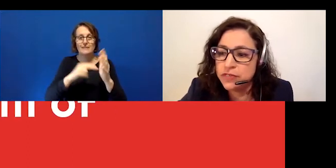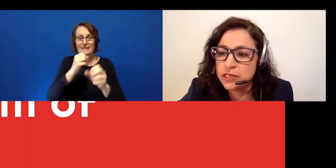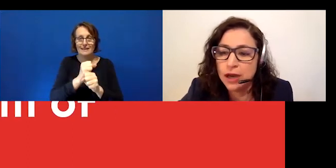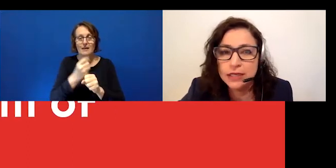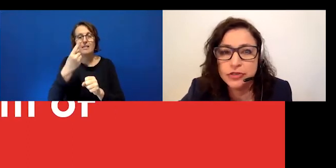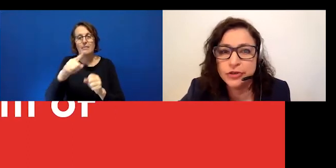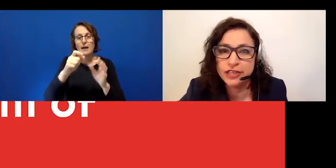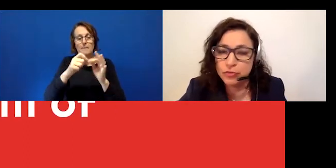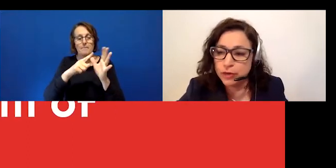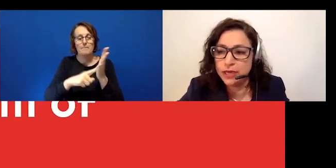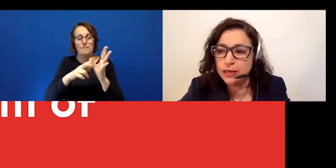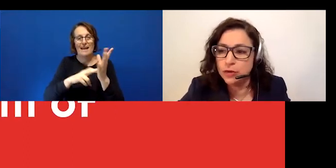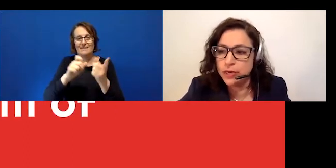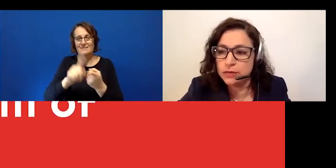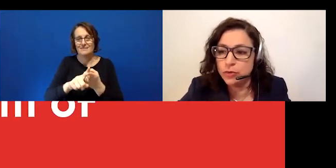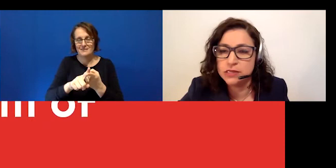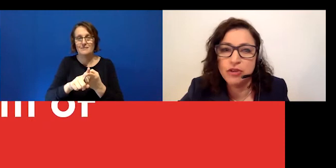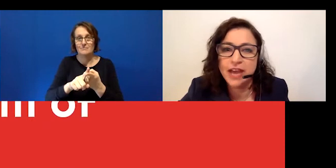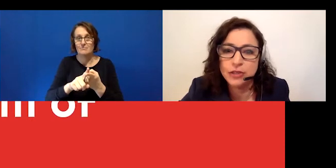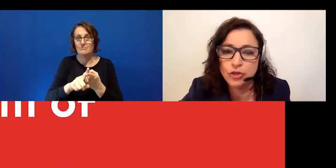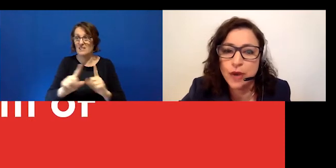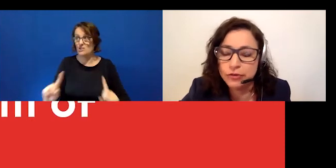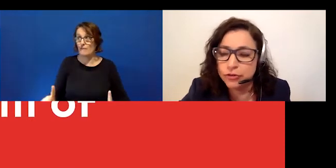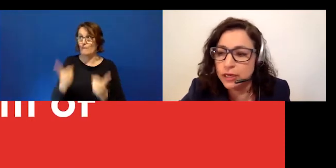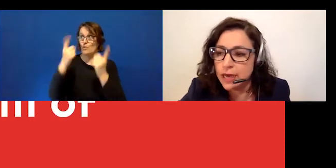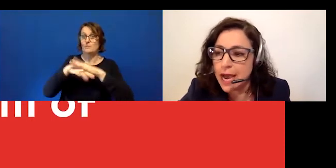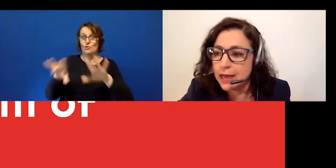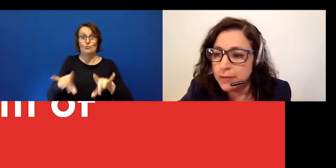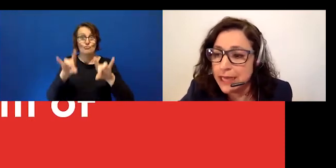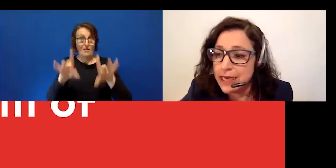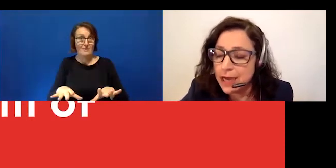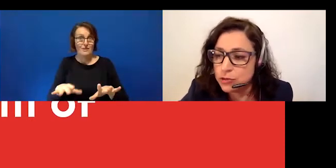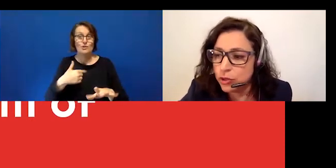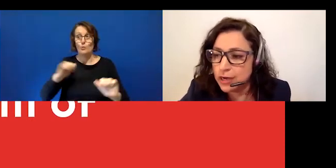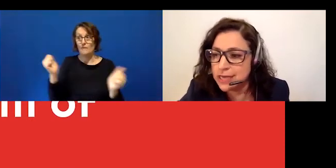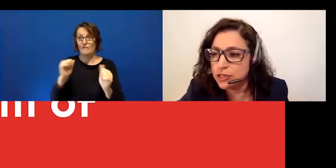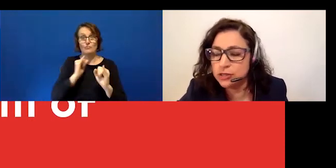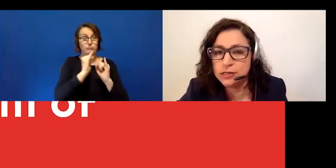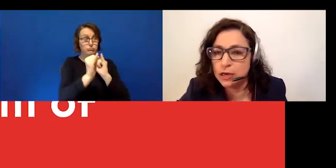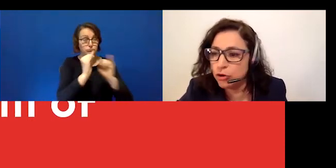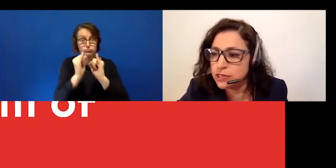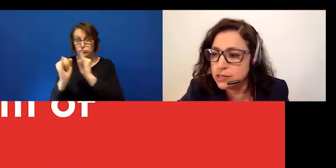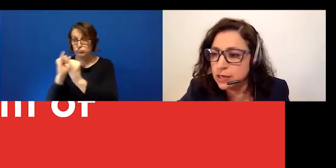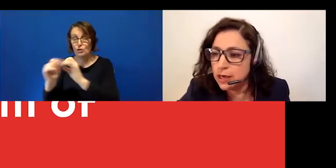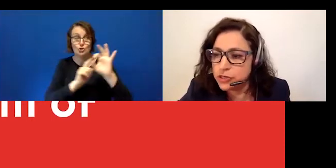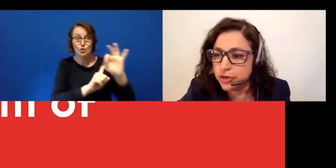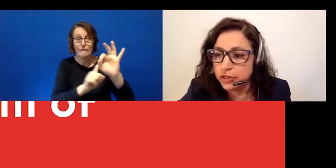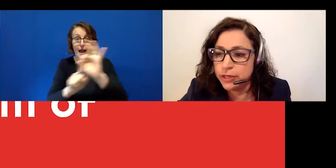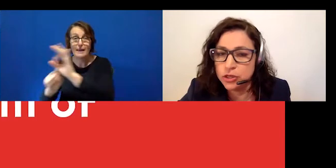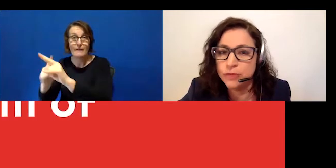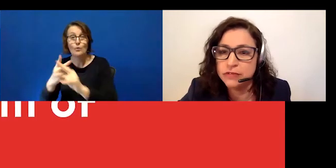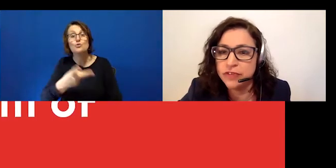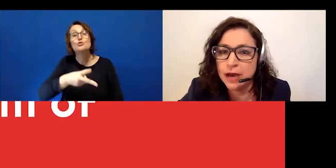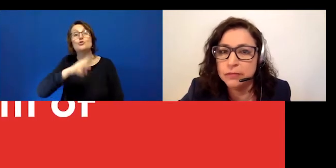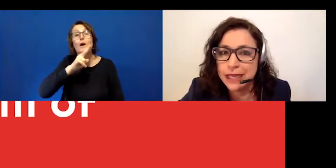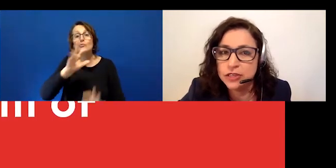first of its kind in Australia, where we surveyed 200 leading arts organisations across Australia in